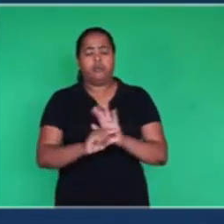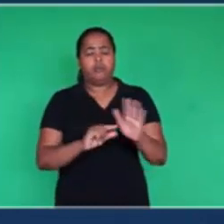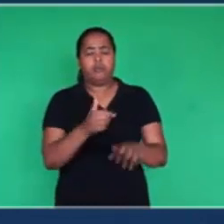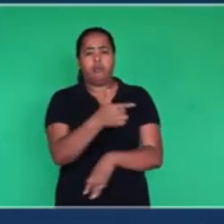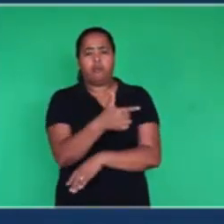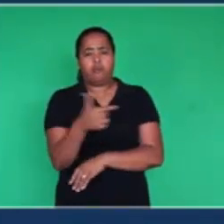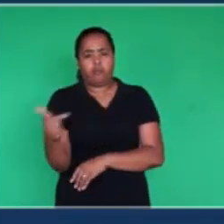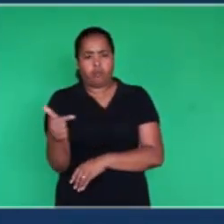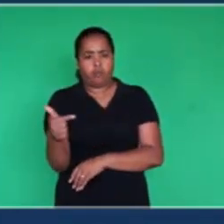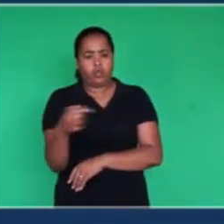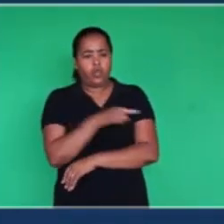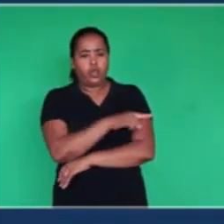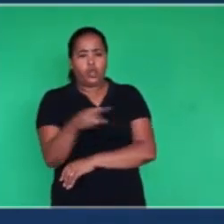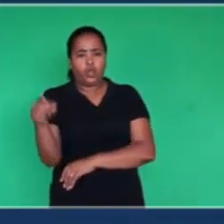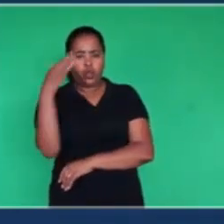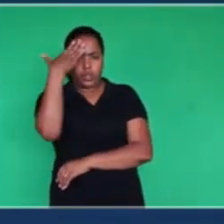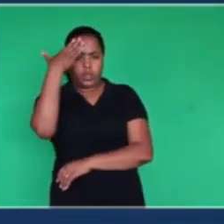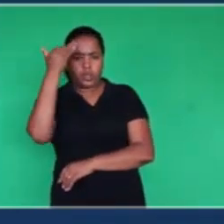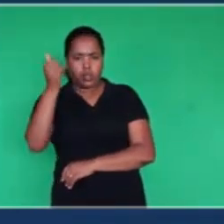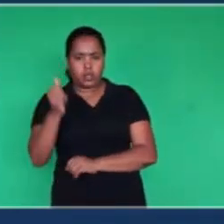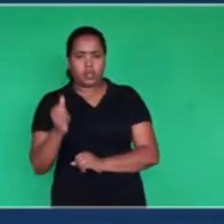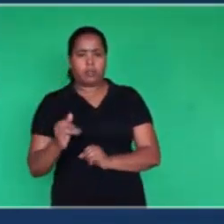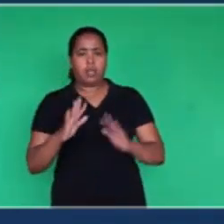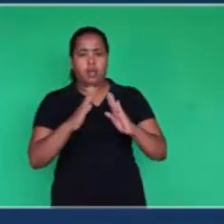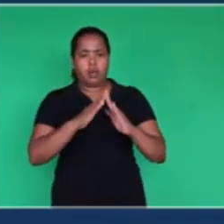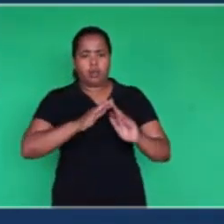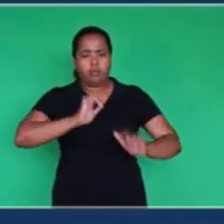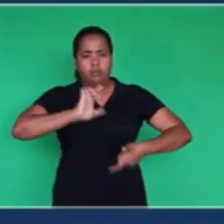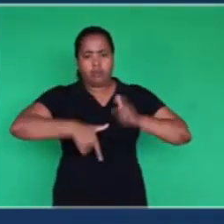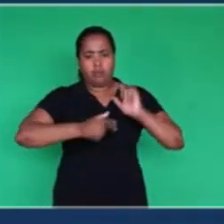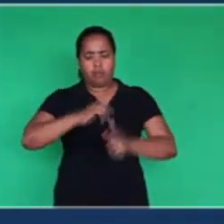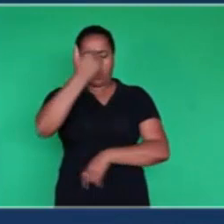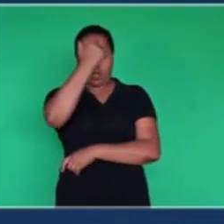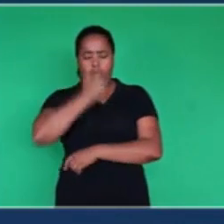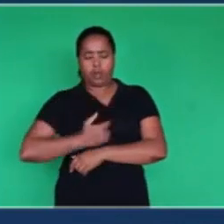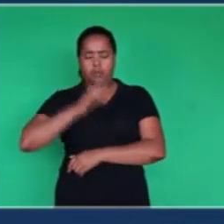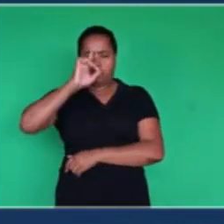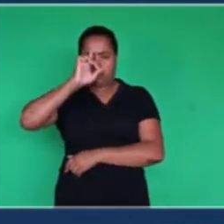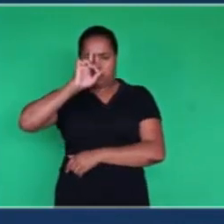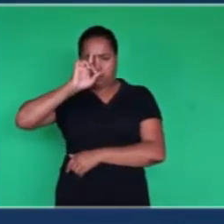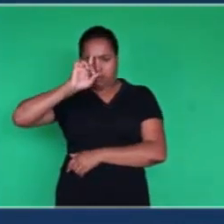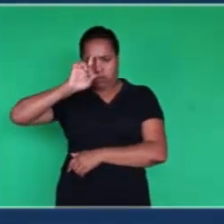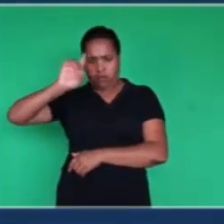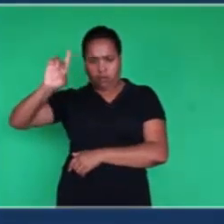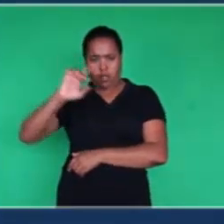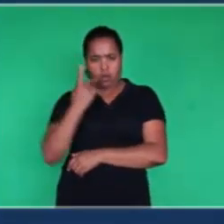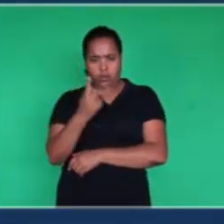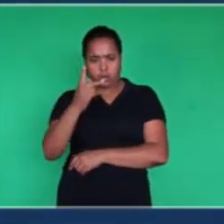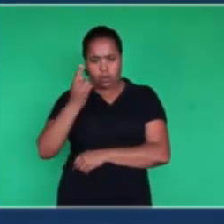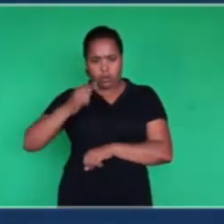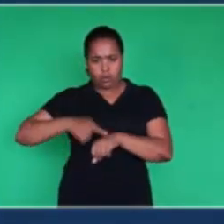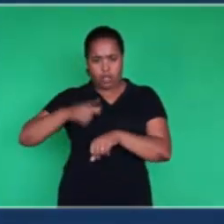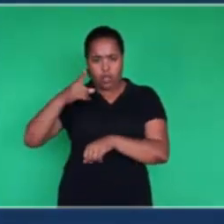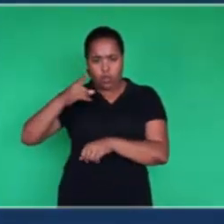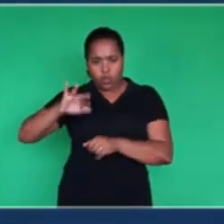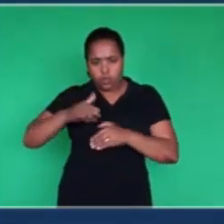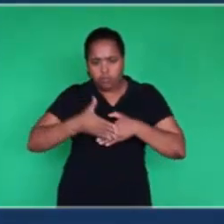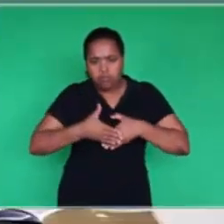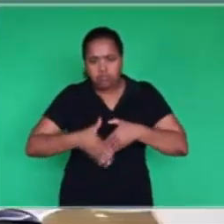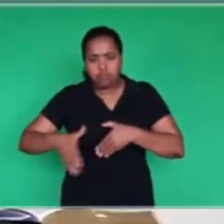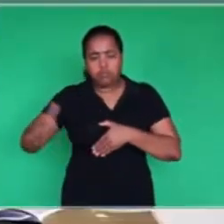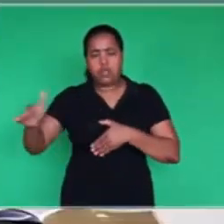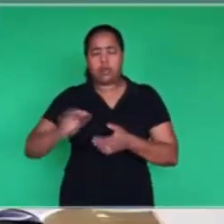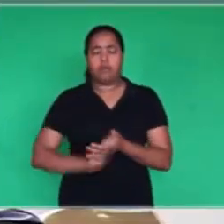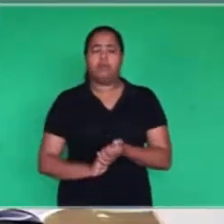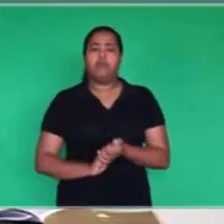day forward." So Israel will understand the judgment when they are beginning.